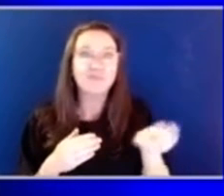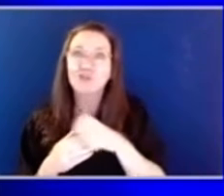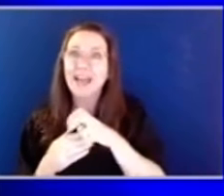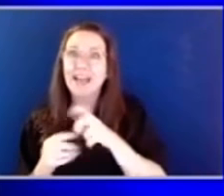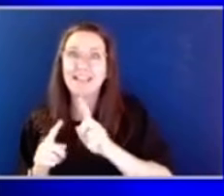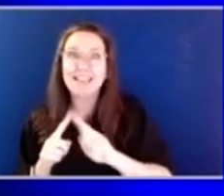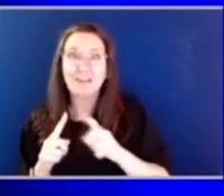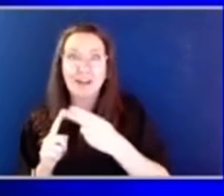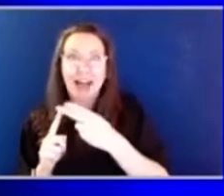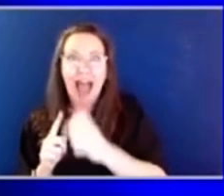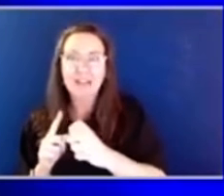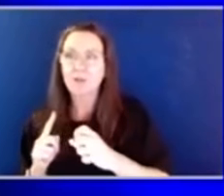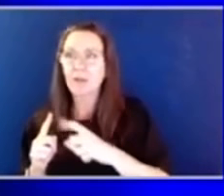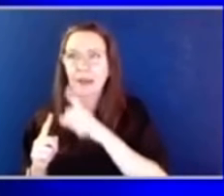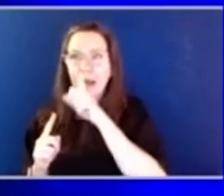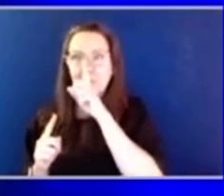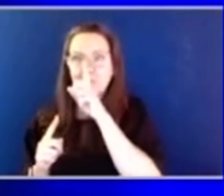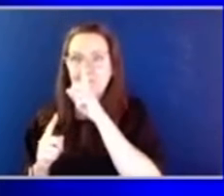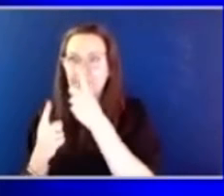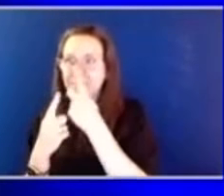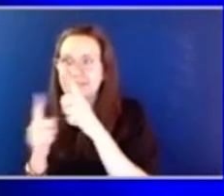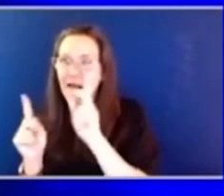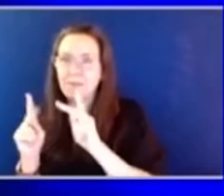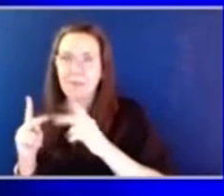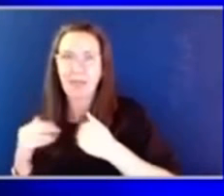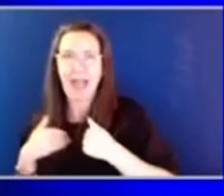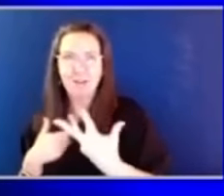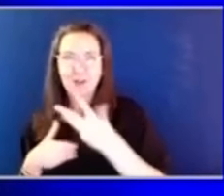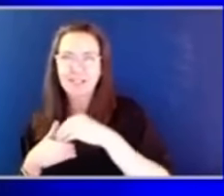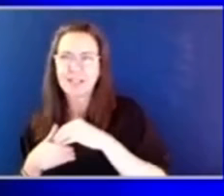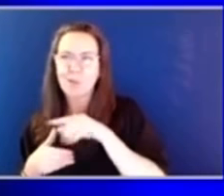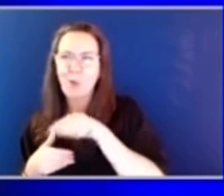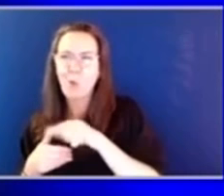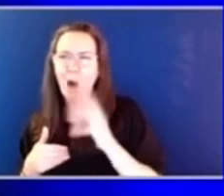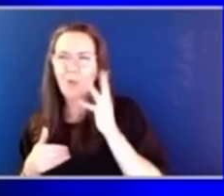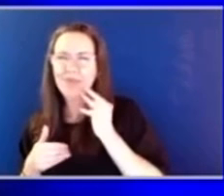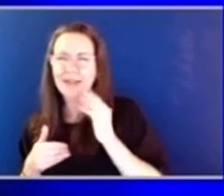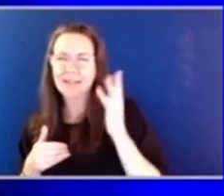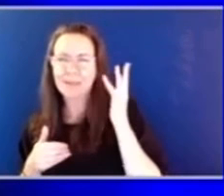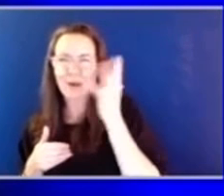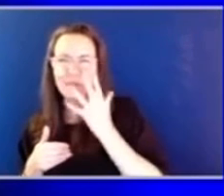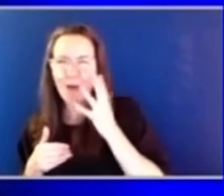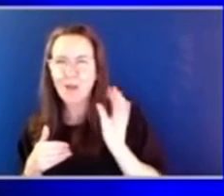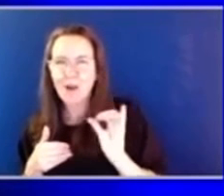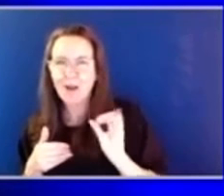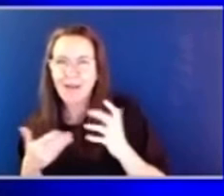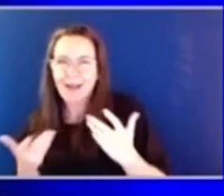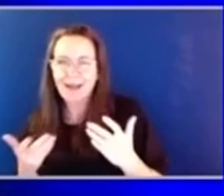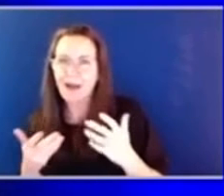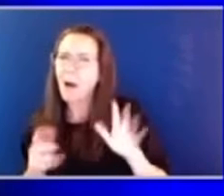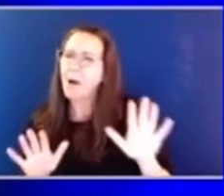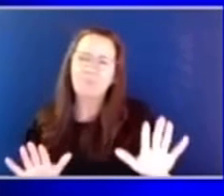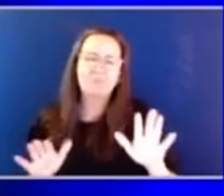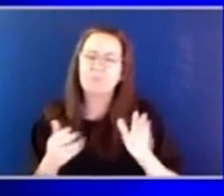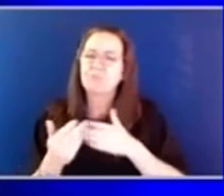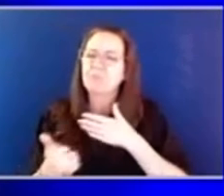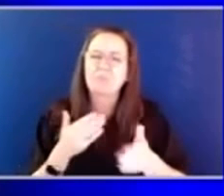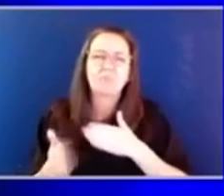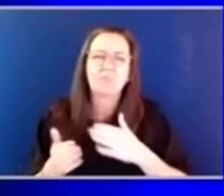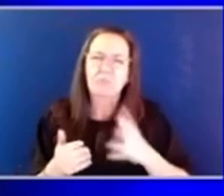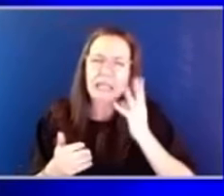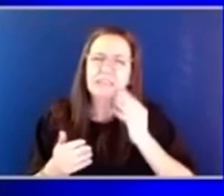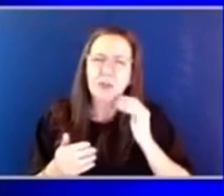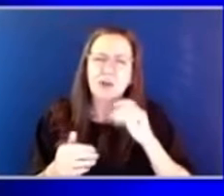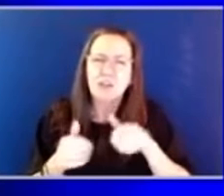school and never told anyone I was autistic. Despite my social challenges, I have been fortunate to have ongoing support from